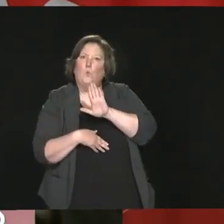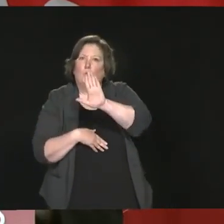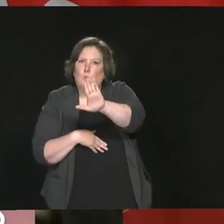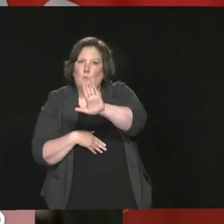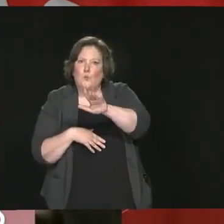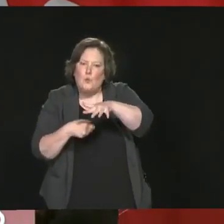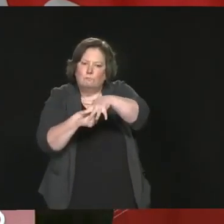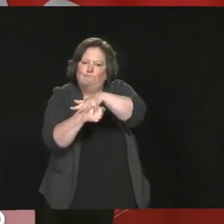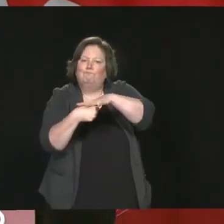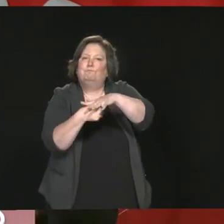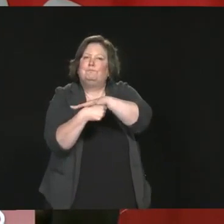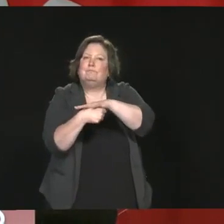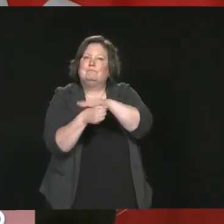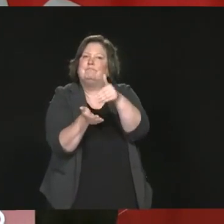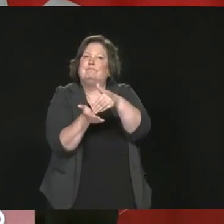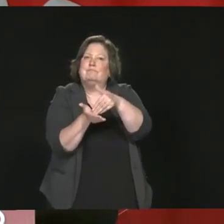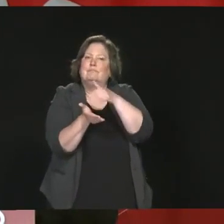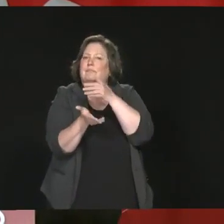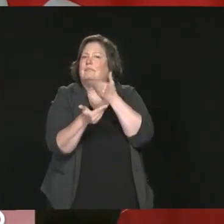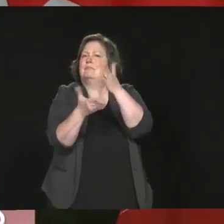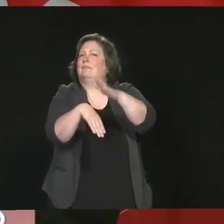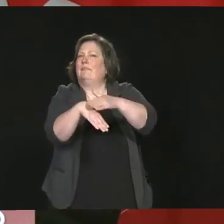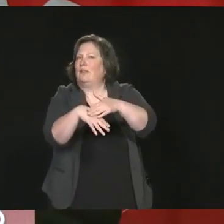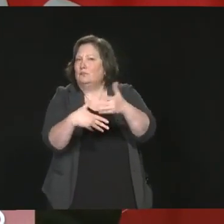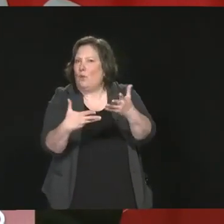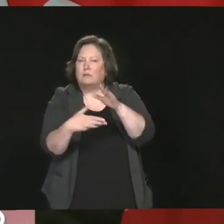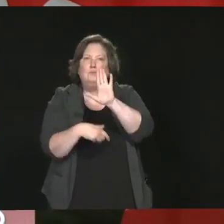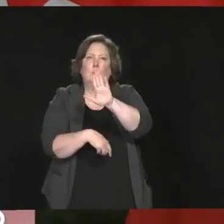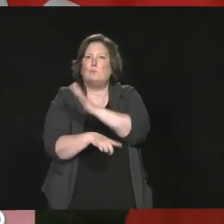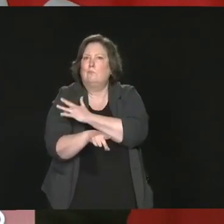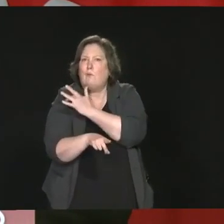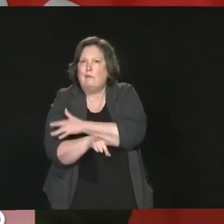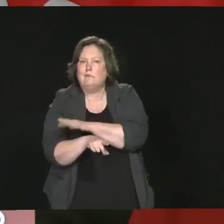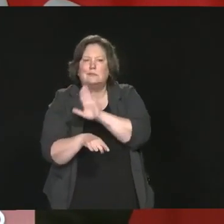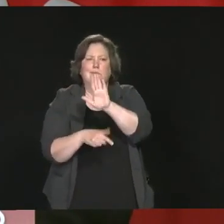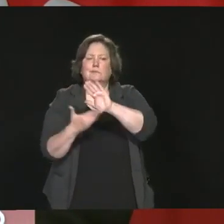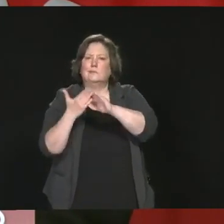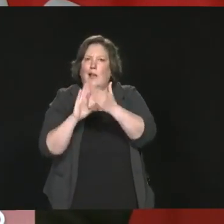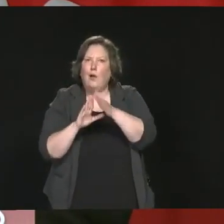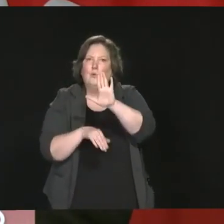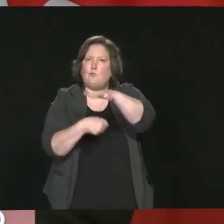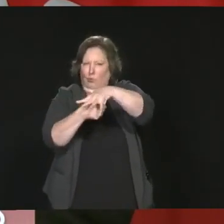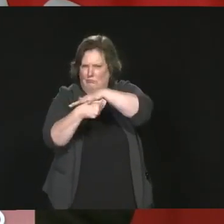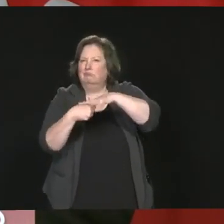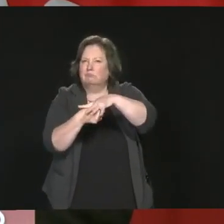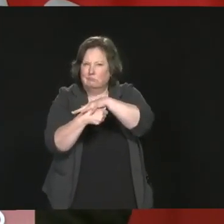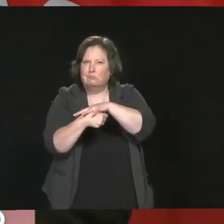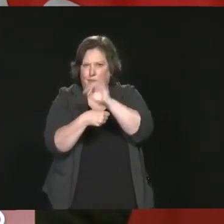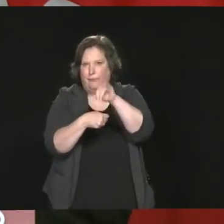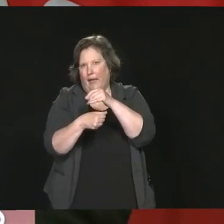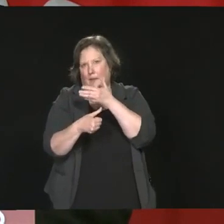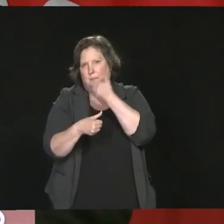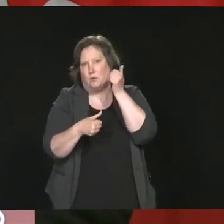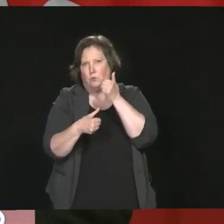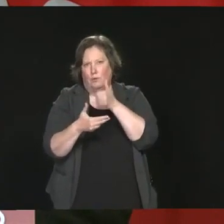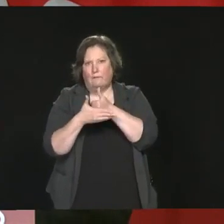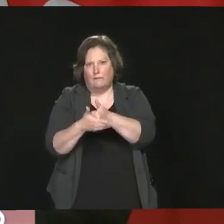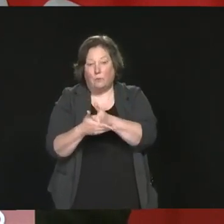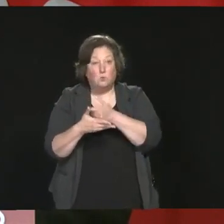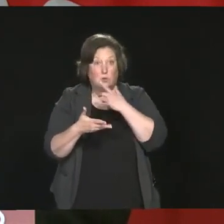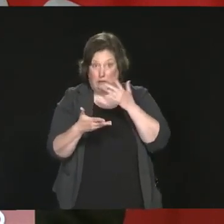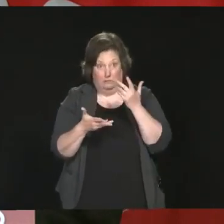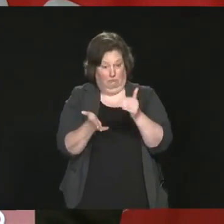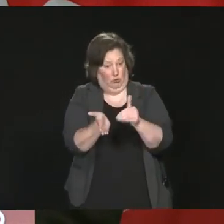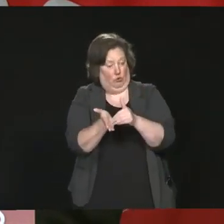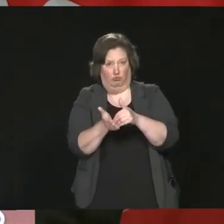their province, in their town, in their city, in their region. And I think they are giving Canadians excellent advice. And of course, one of